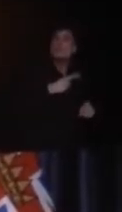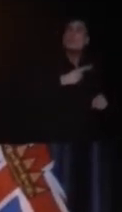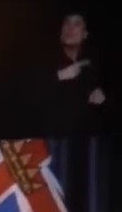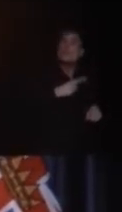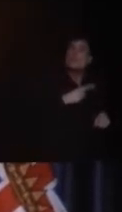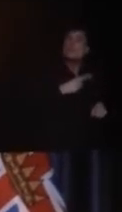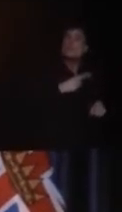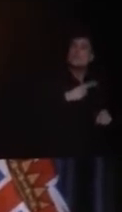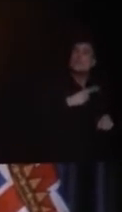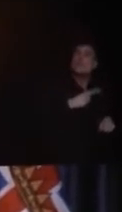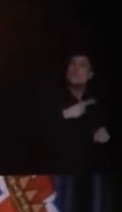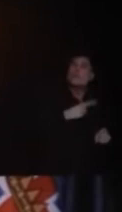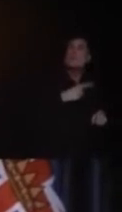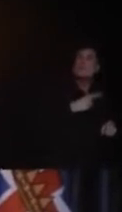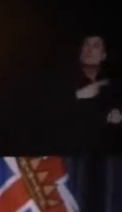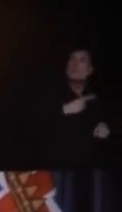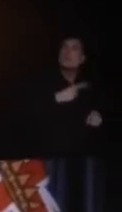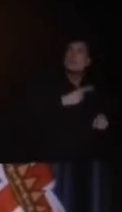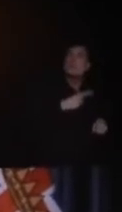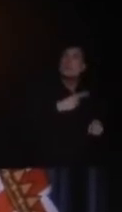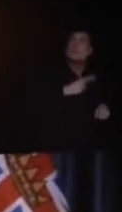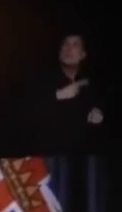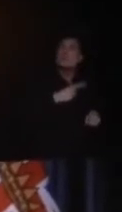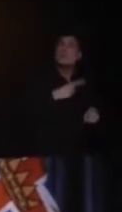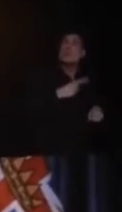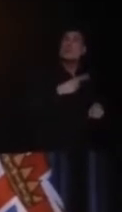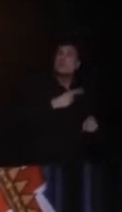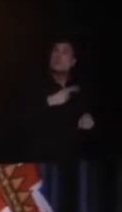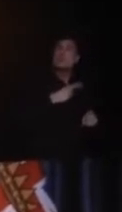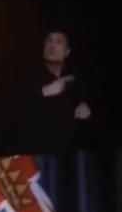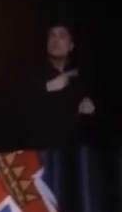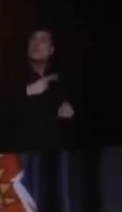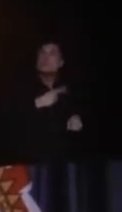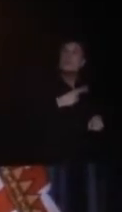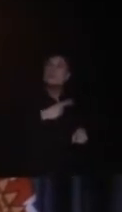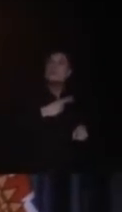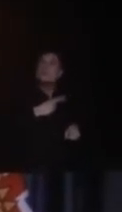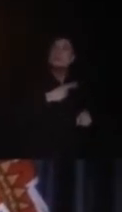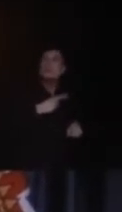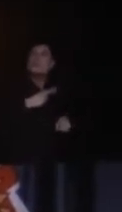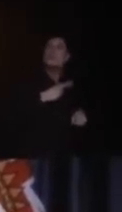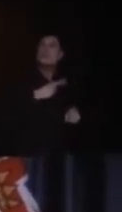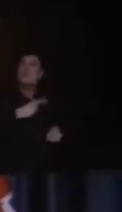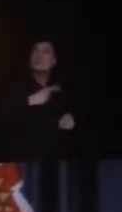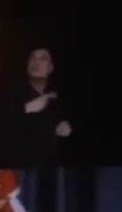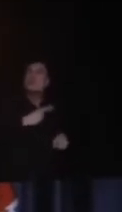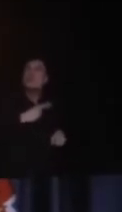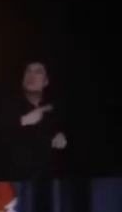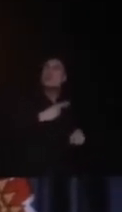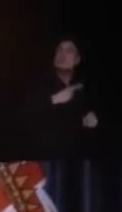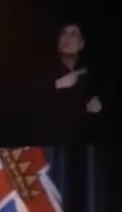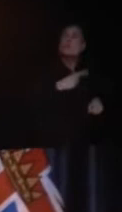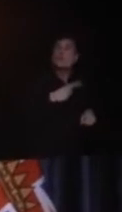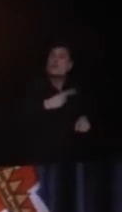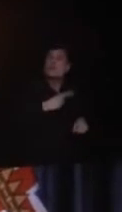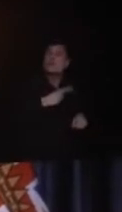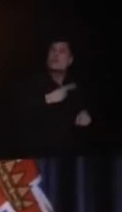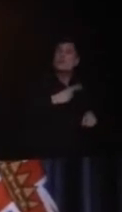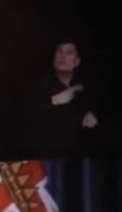going nowhere. You're not allowed to see the kids. You know that, John.